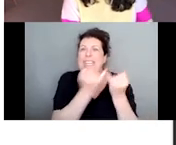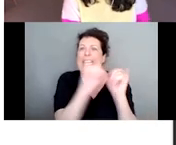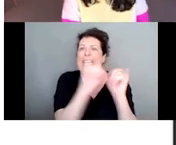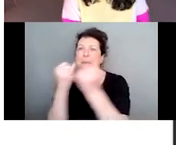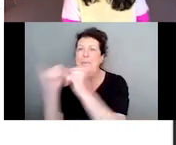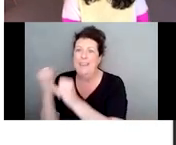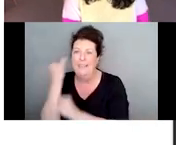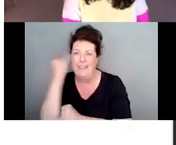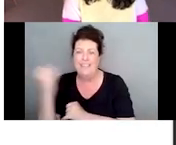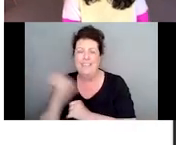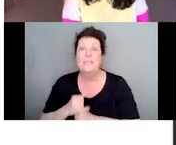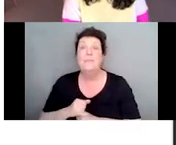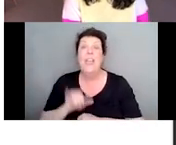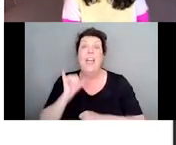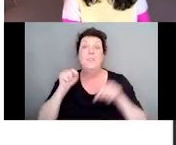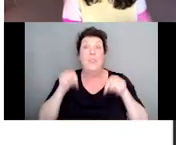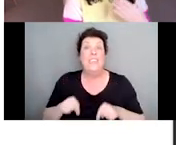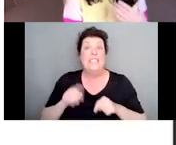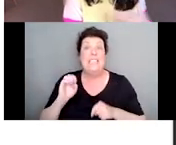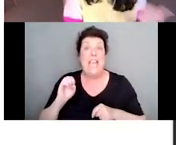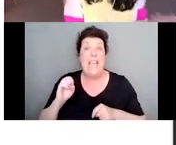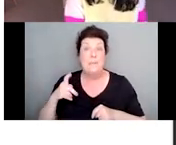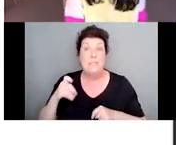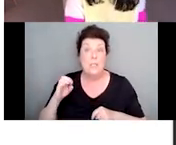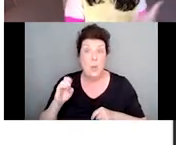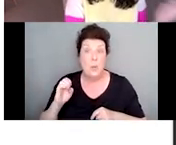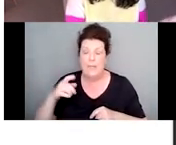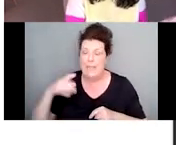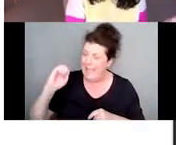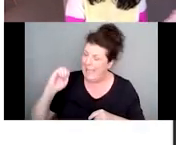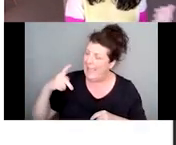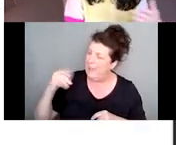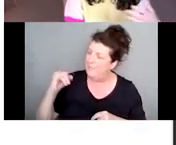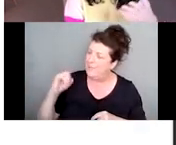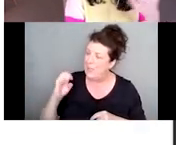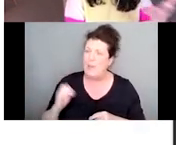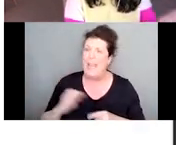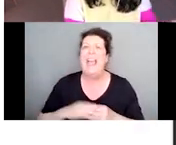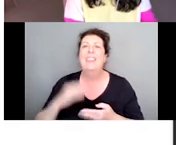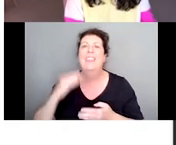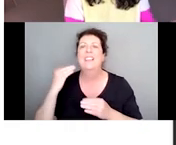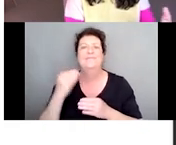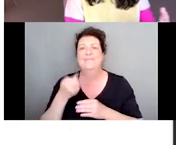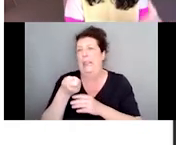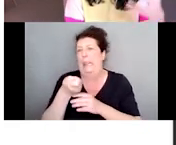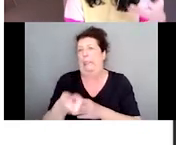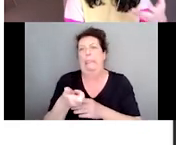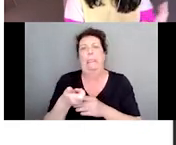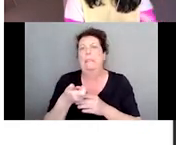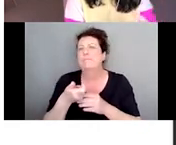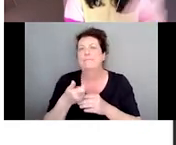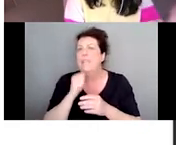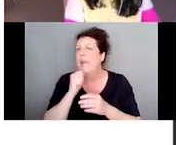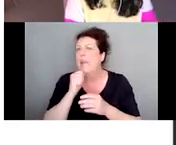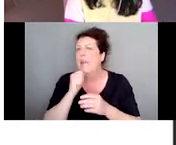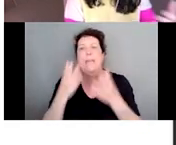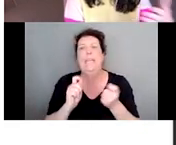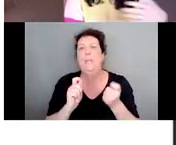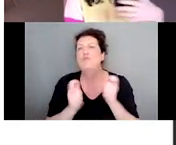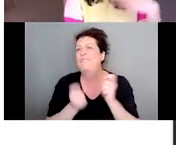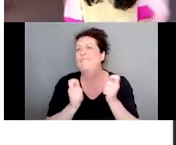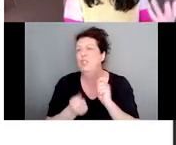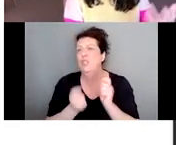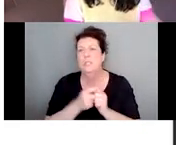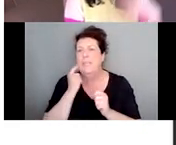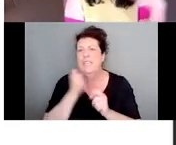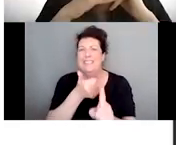least amount of revisions, um, of all of them, I think because it sort of was what it was like, and it's, it's the shortest one and